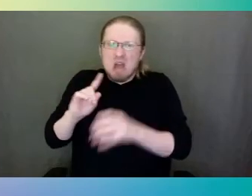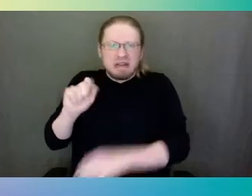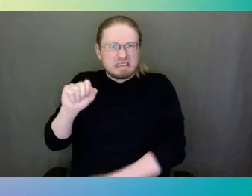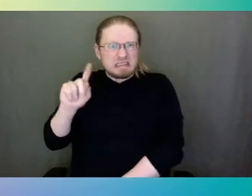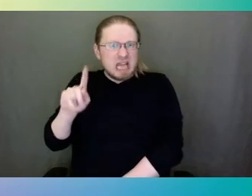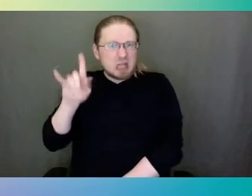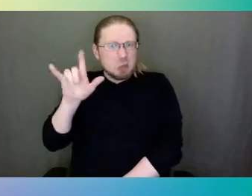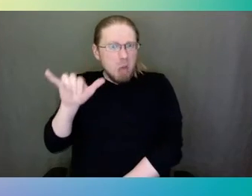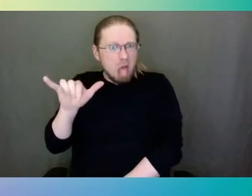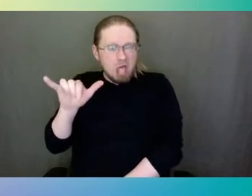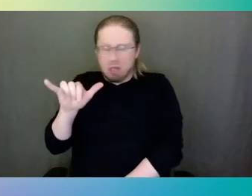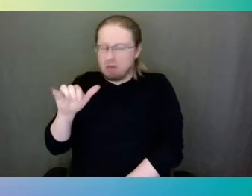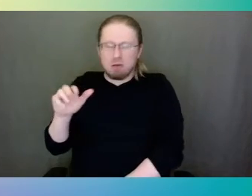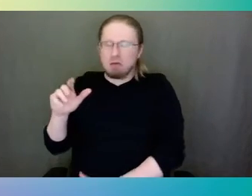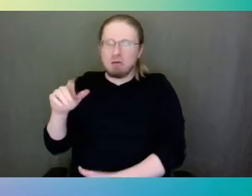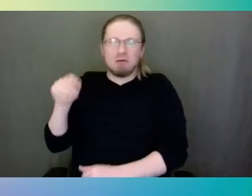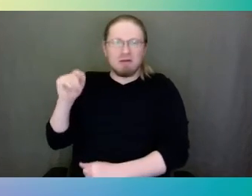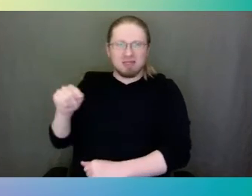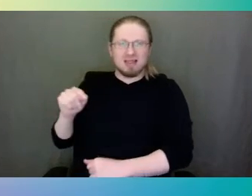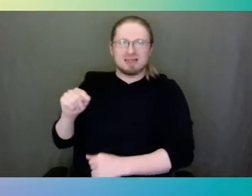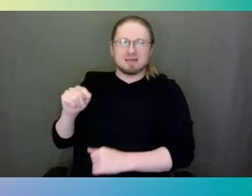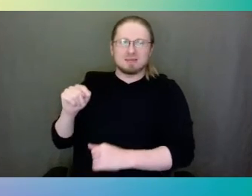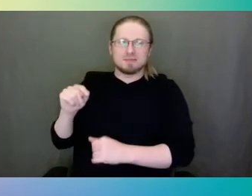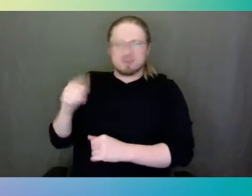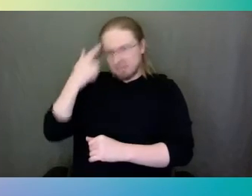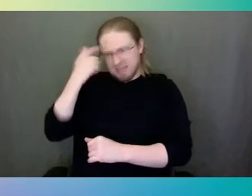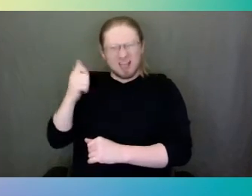this sex crime panic just